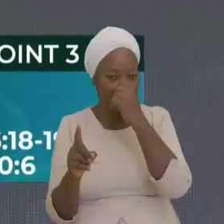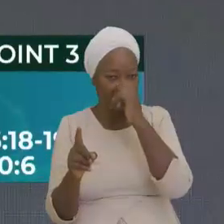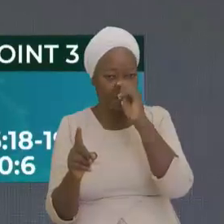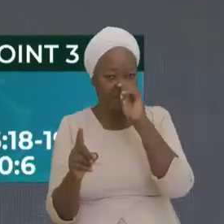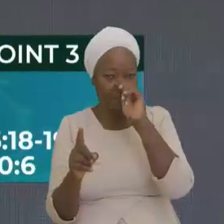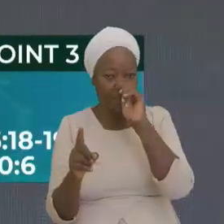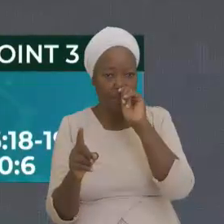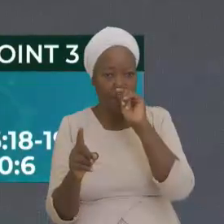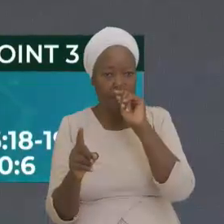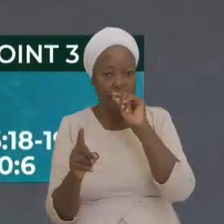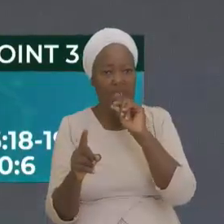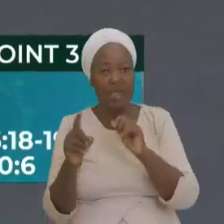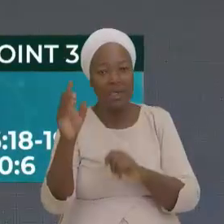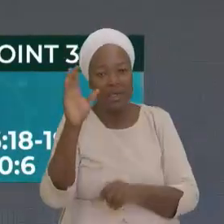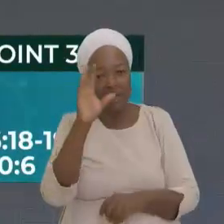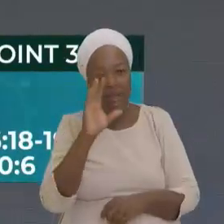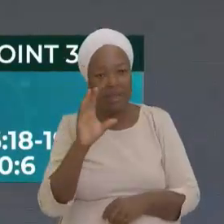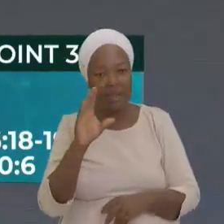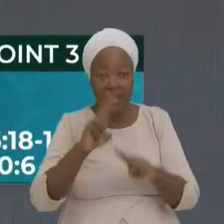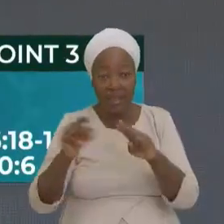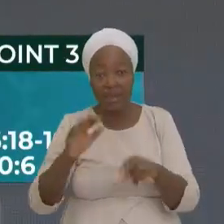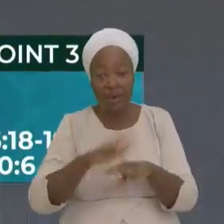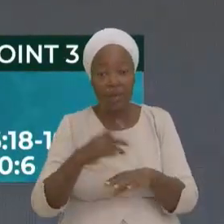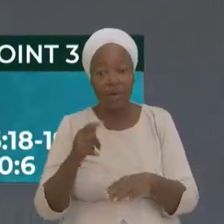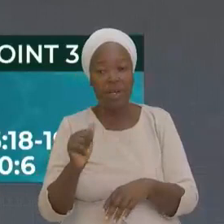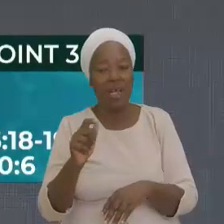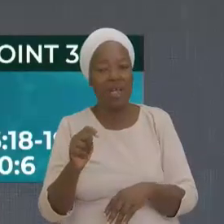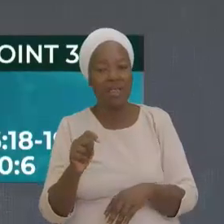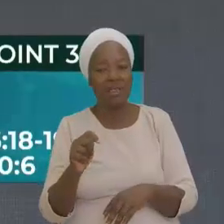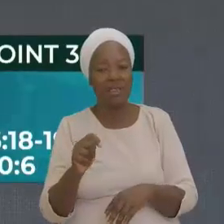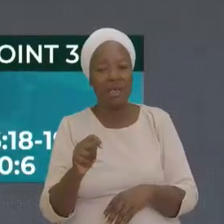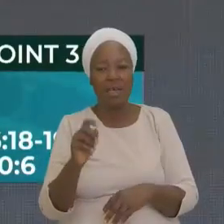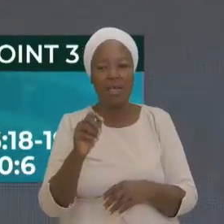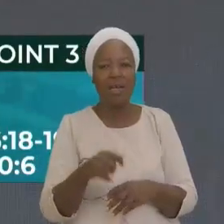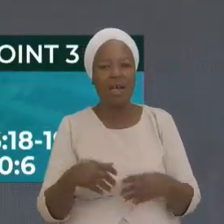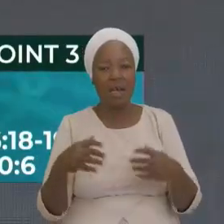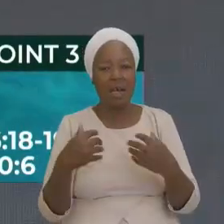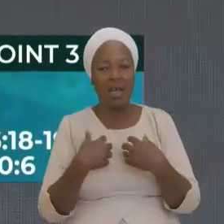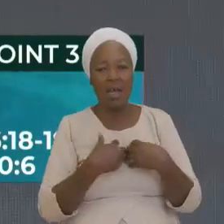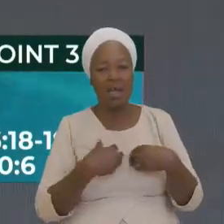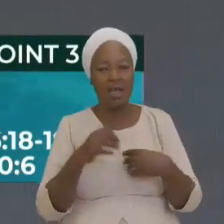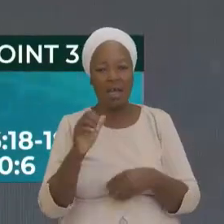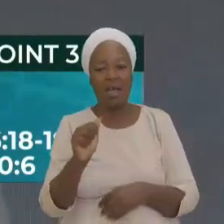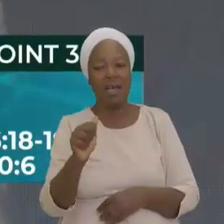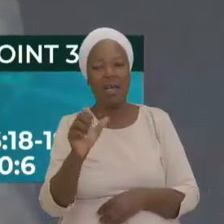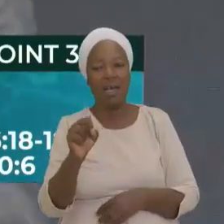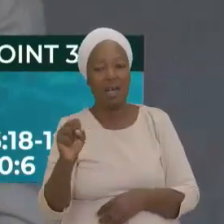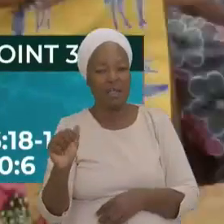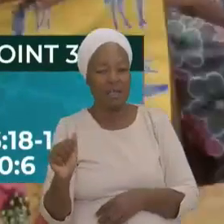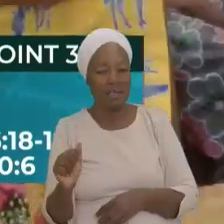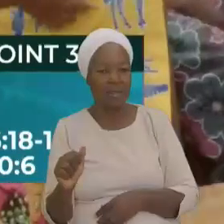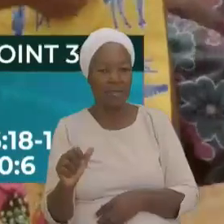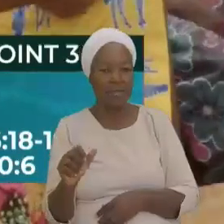sitting upon an ass, and he called the fowl of an ass.